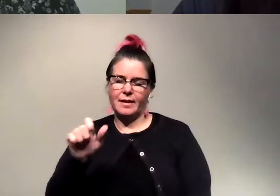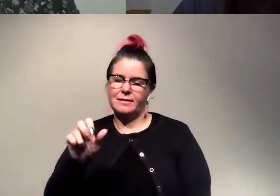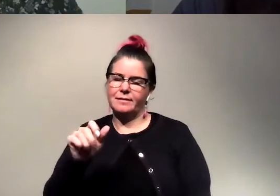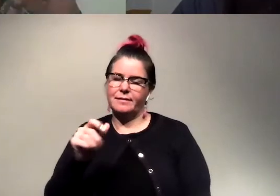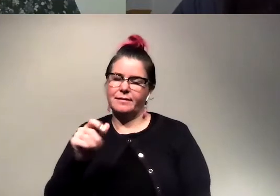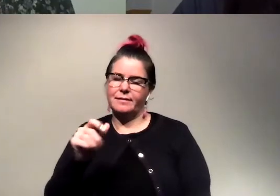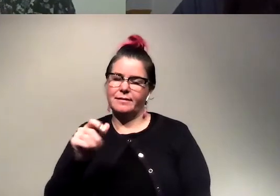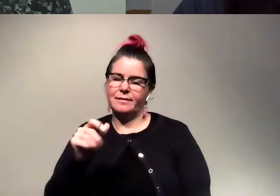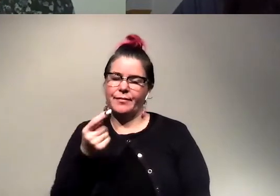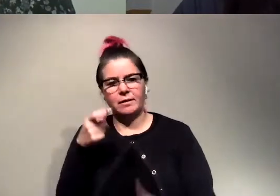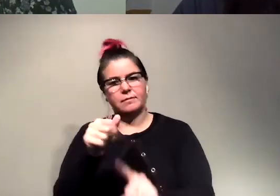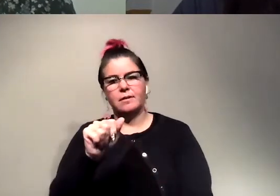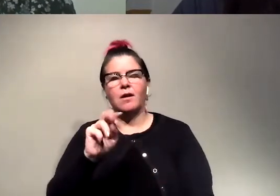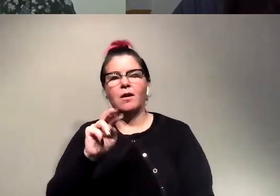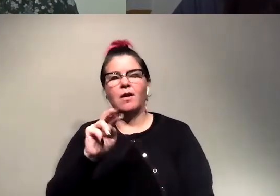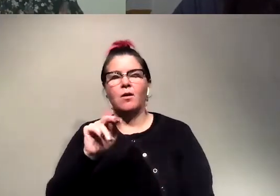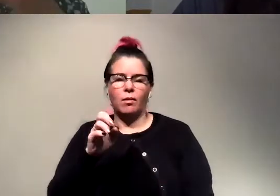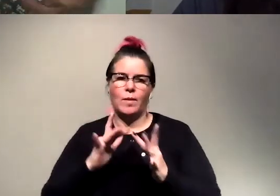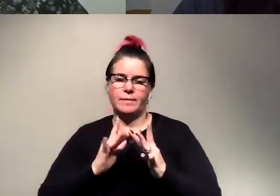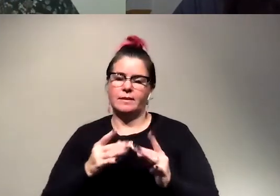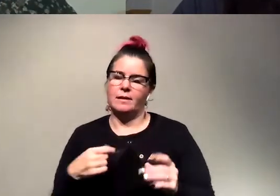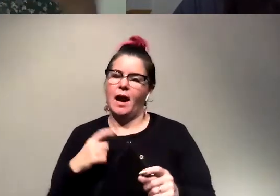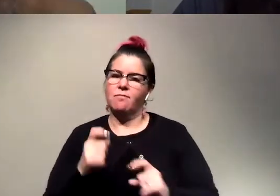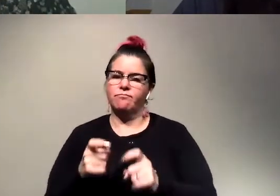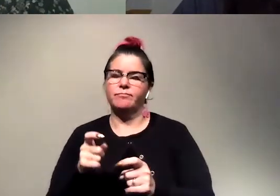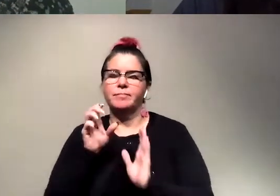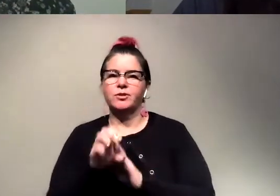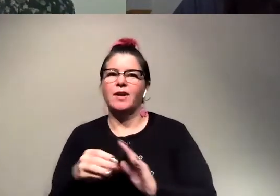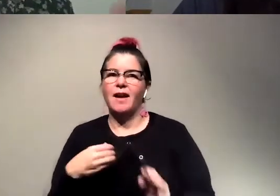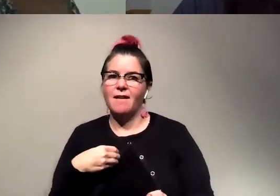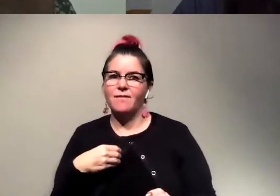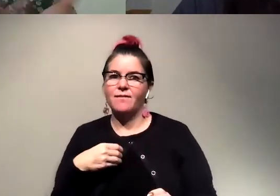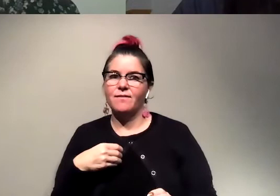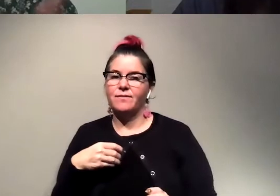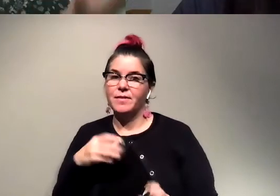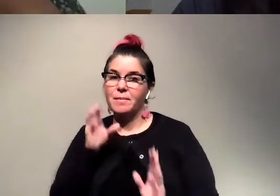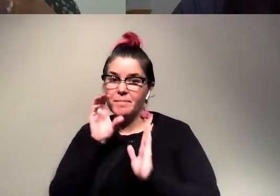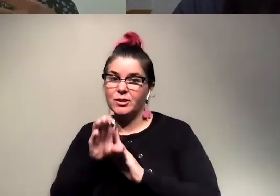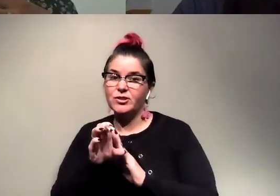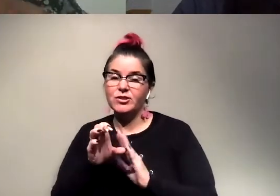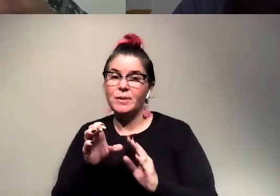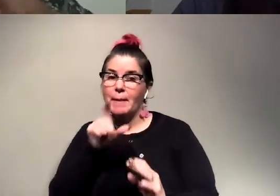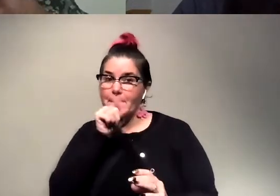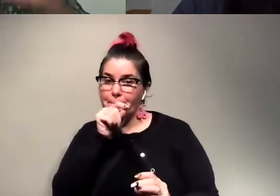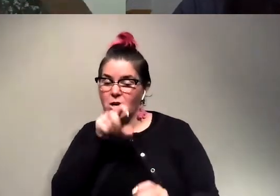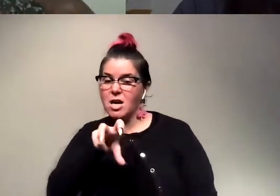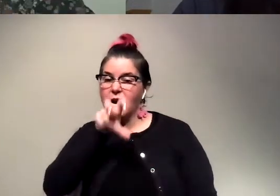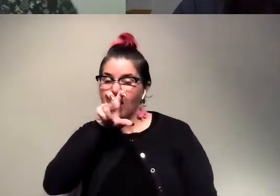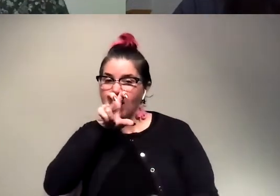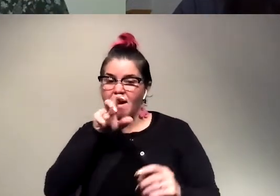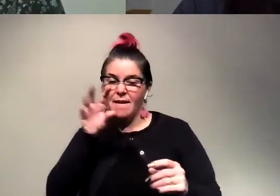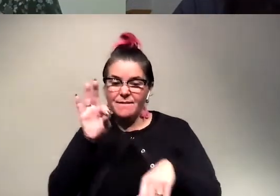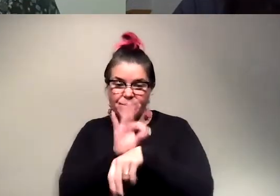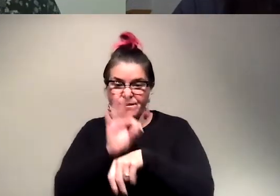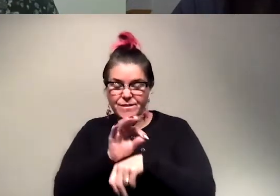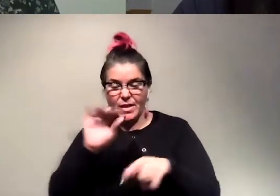also a contributor of. And there's a picture of it, like just the bird is in its mouth. There's like feathers and legs sticking